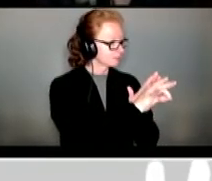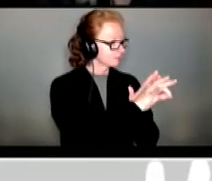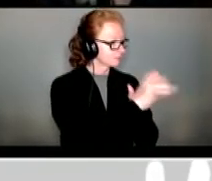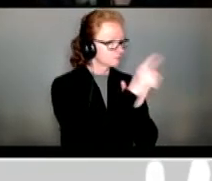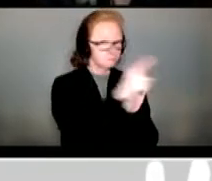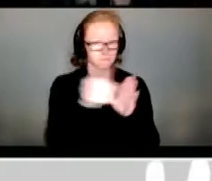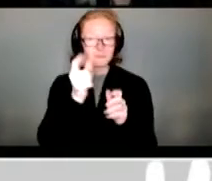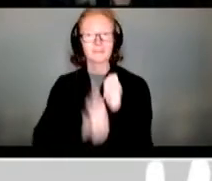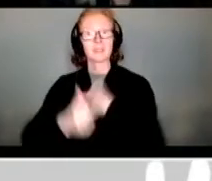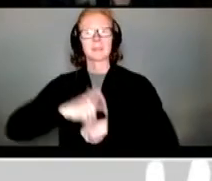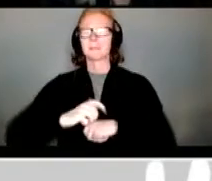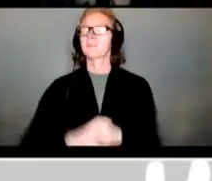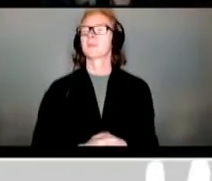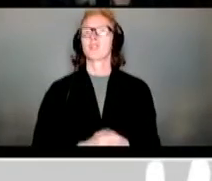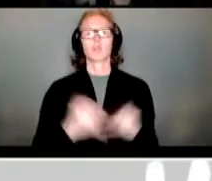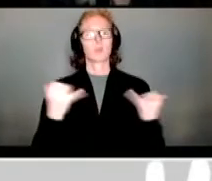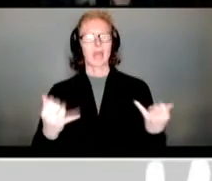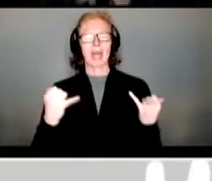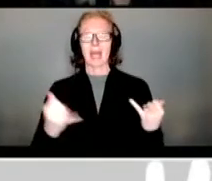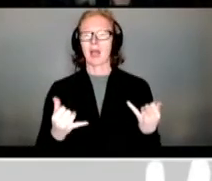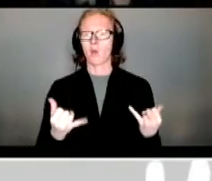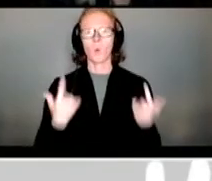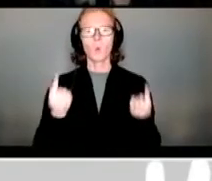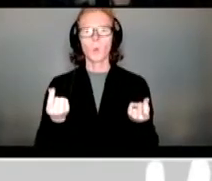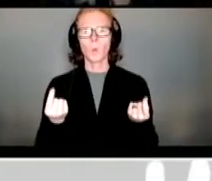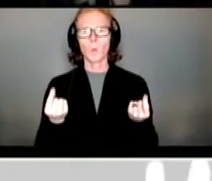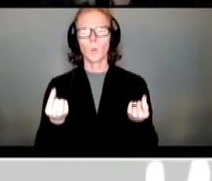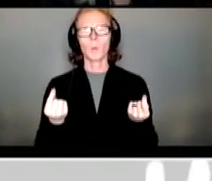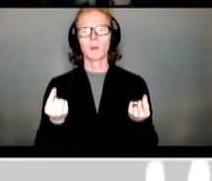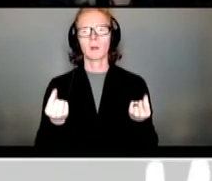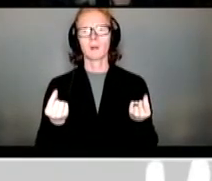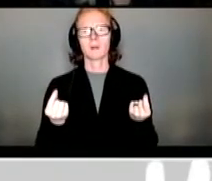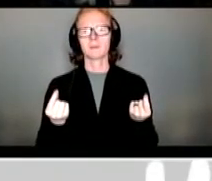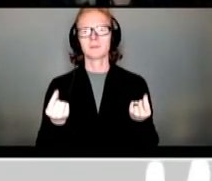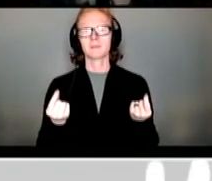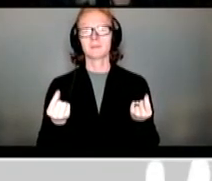ways to build a collective